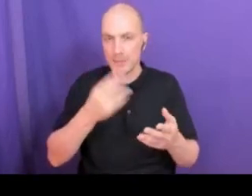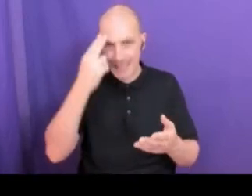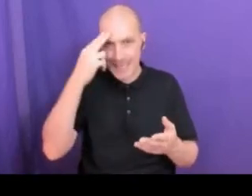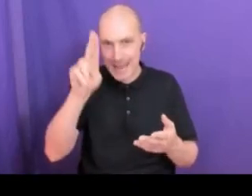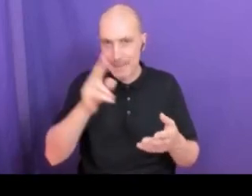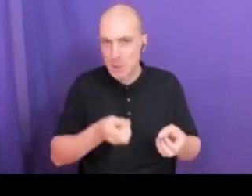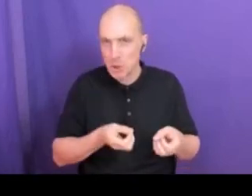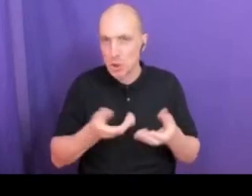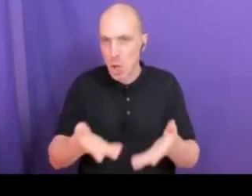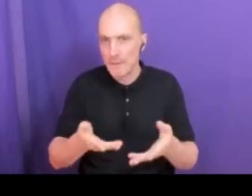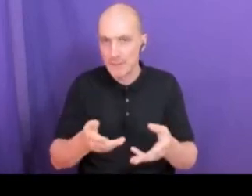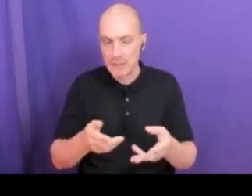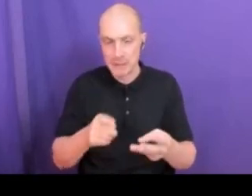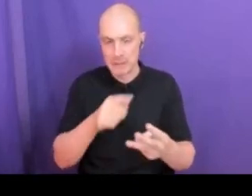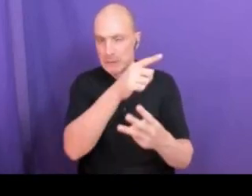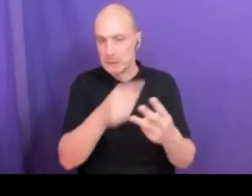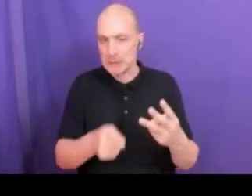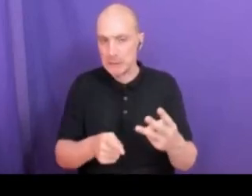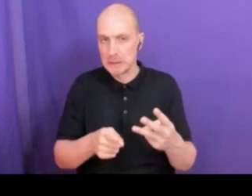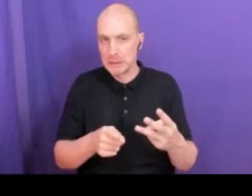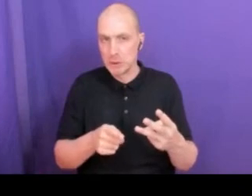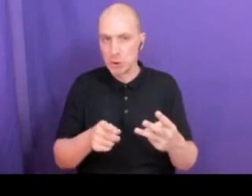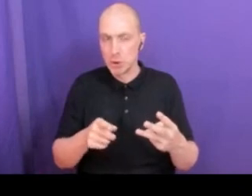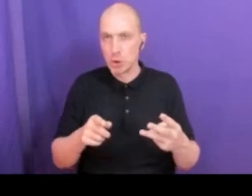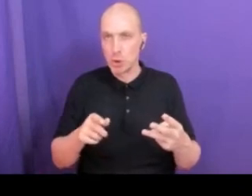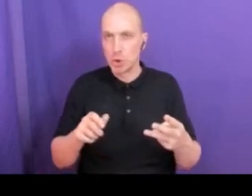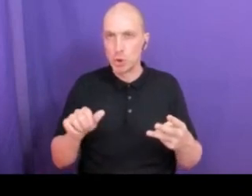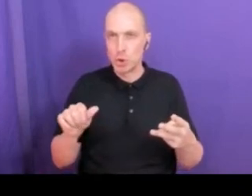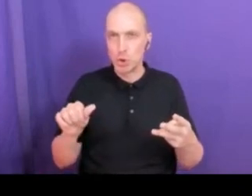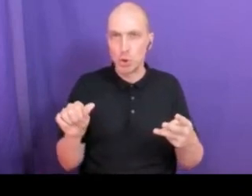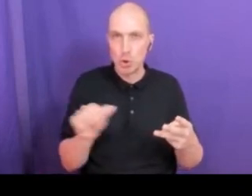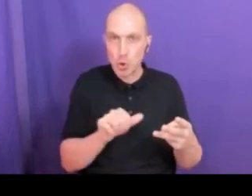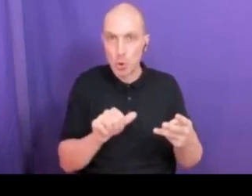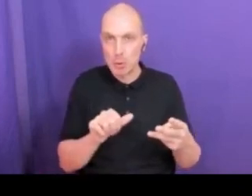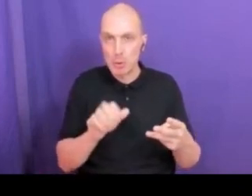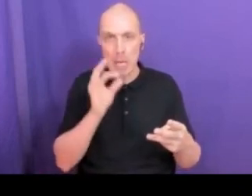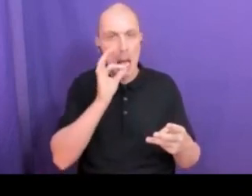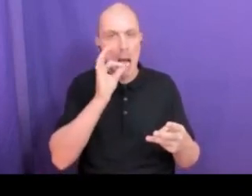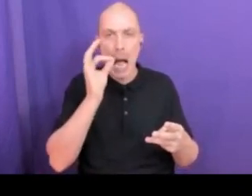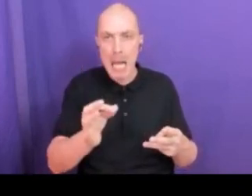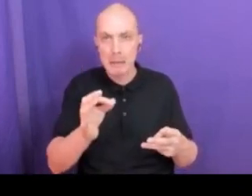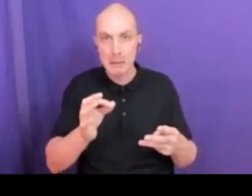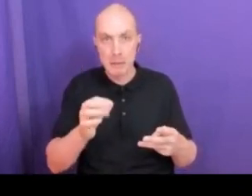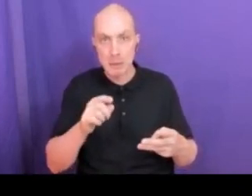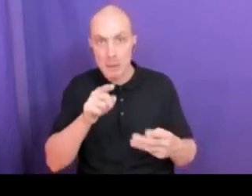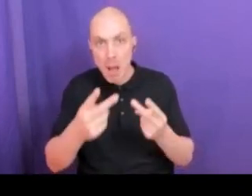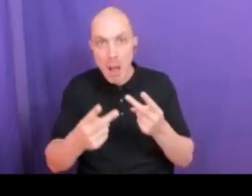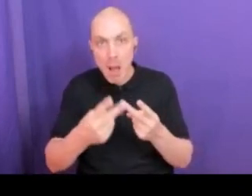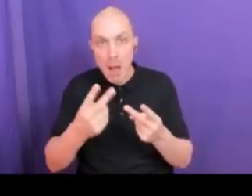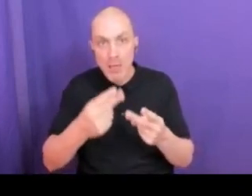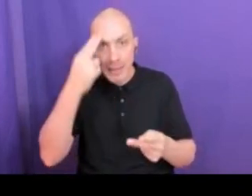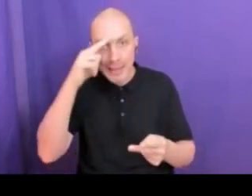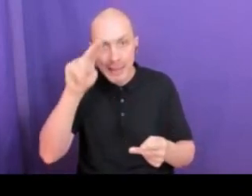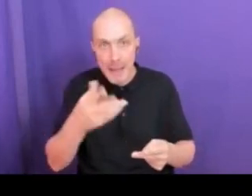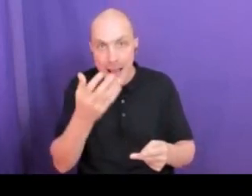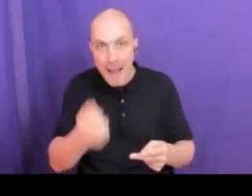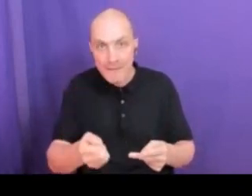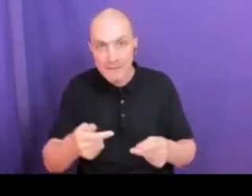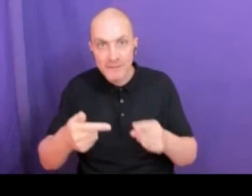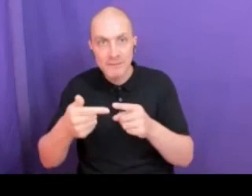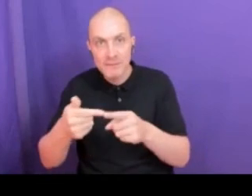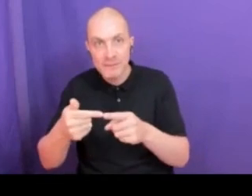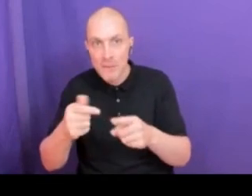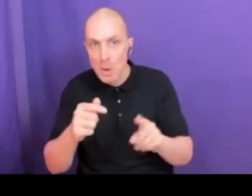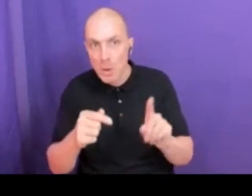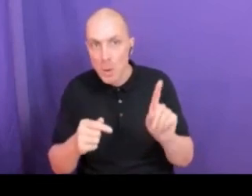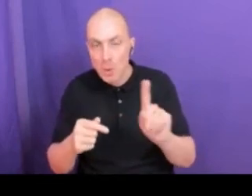And I would probably ask that in a slightly different way. What I will say as well is that in the conversations we've been